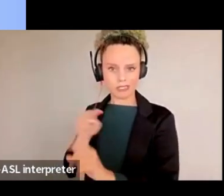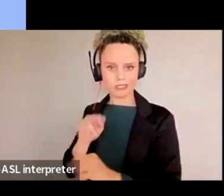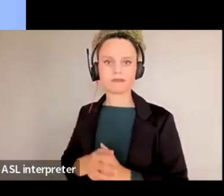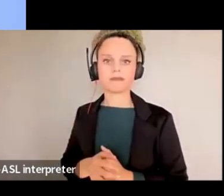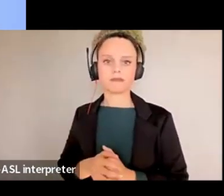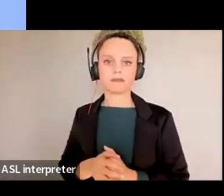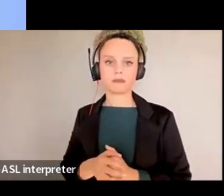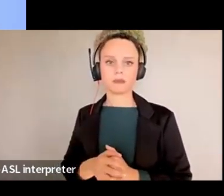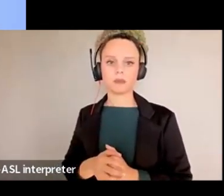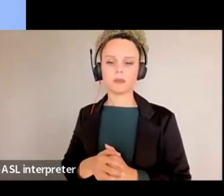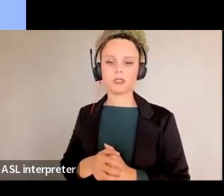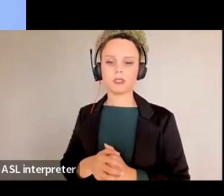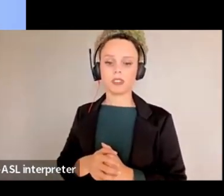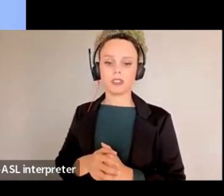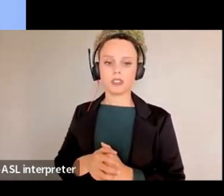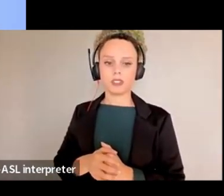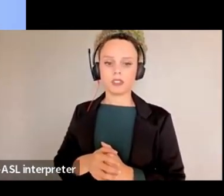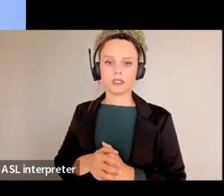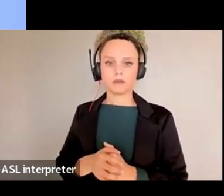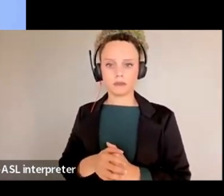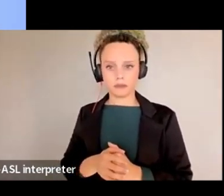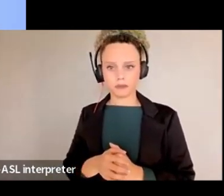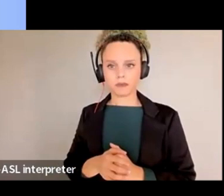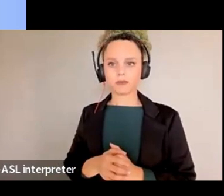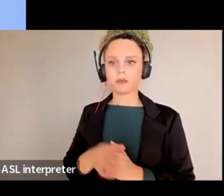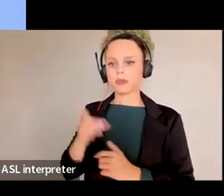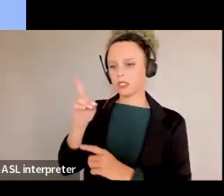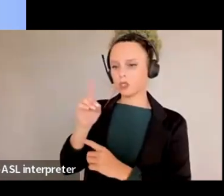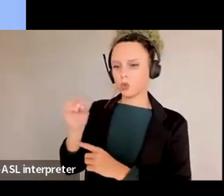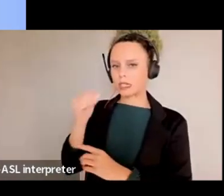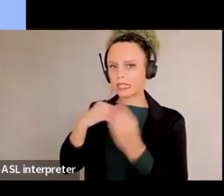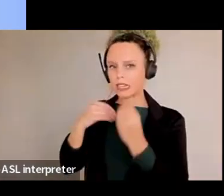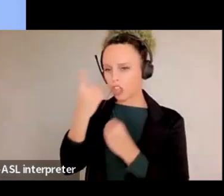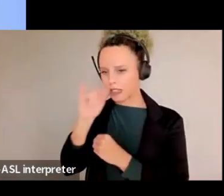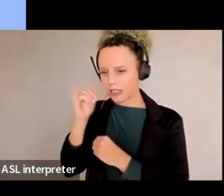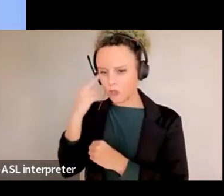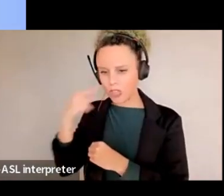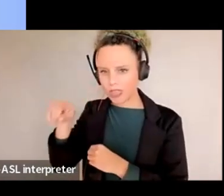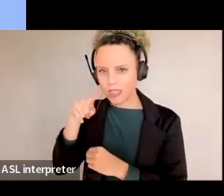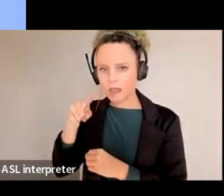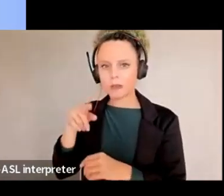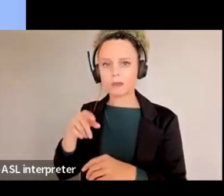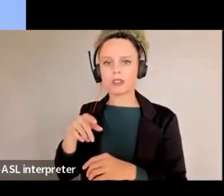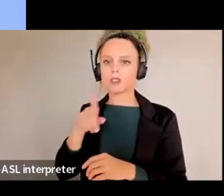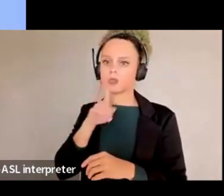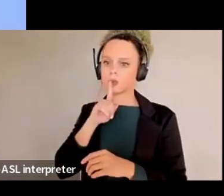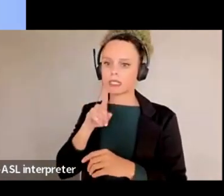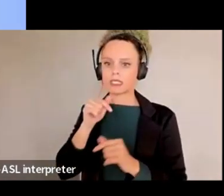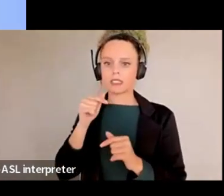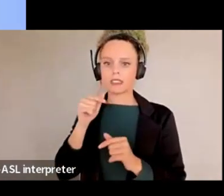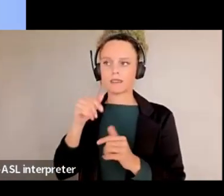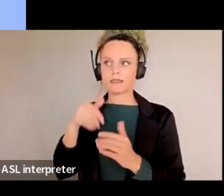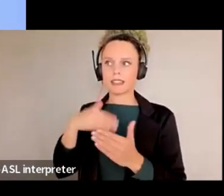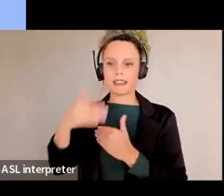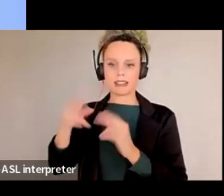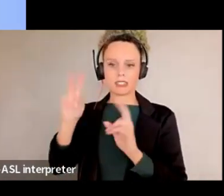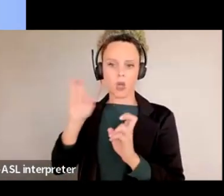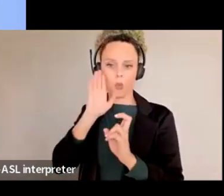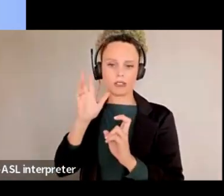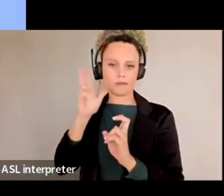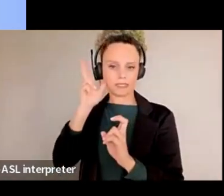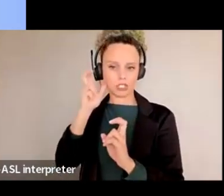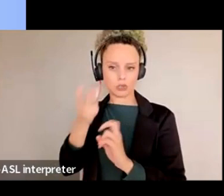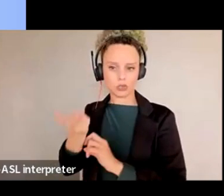from two different perspectives from two young people with a disability, what disordered eating has looked like for them and how that has